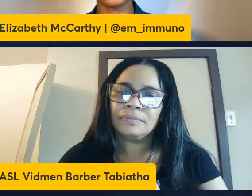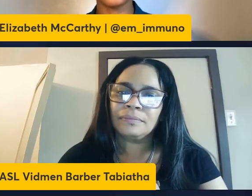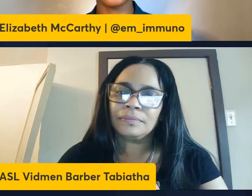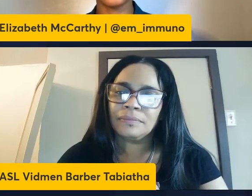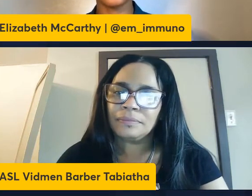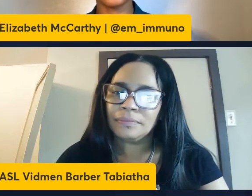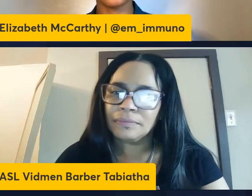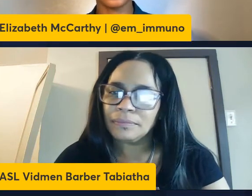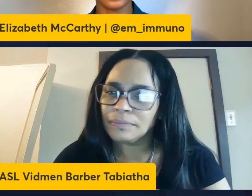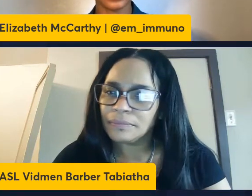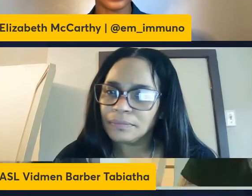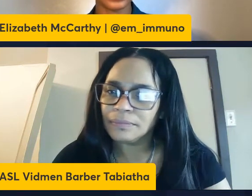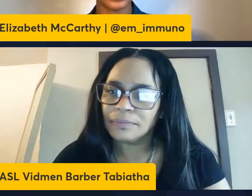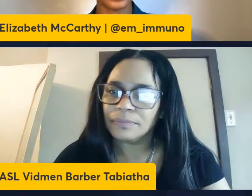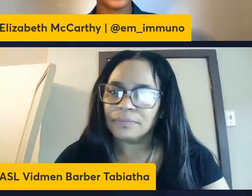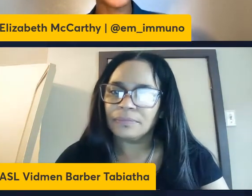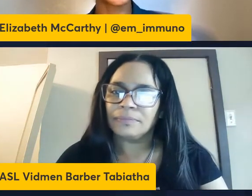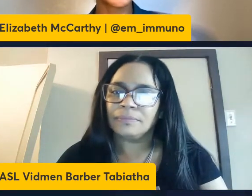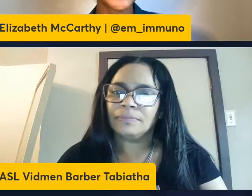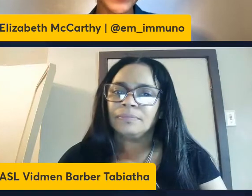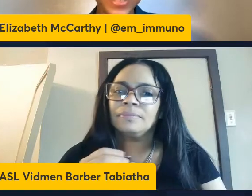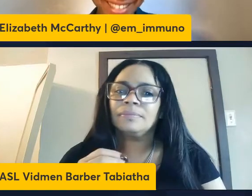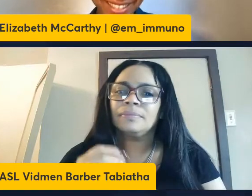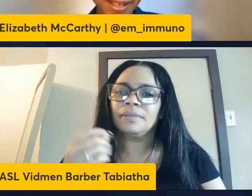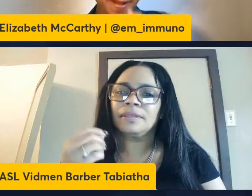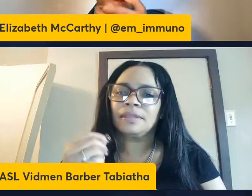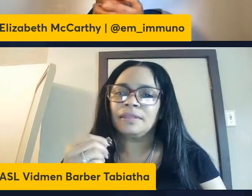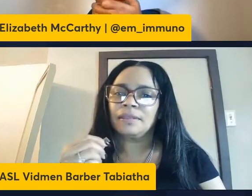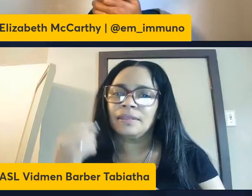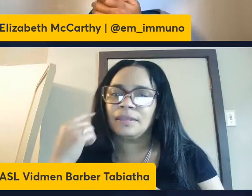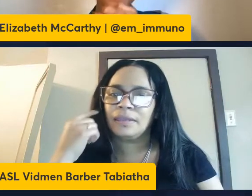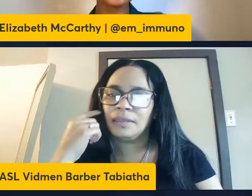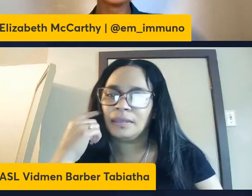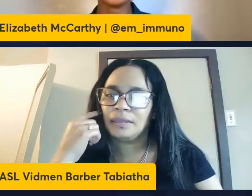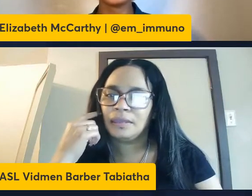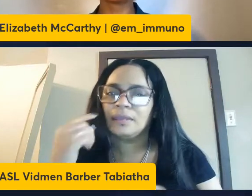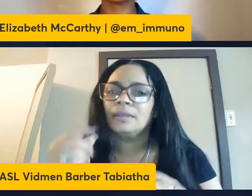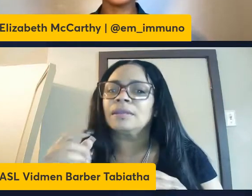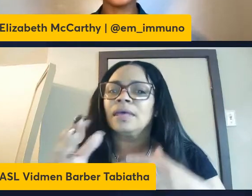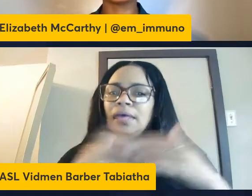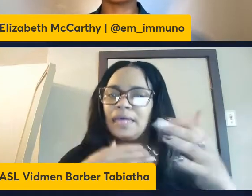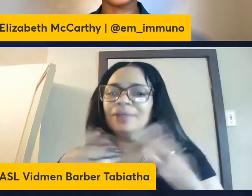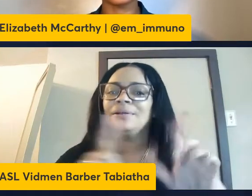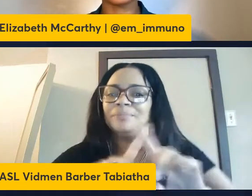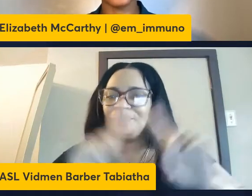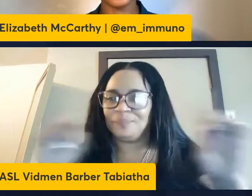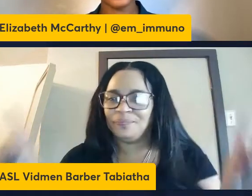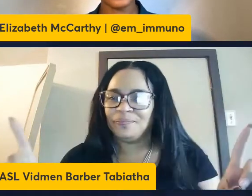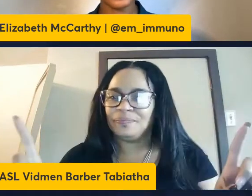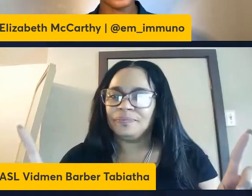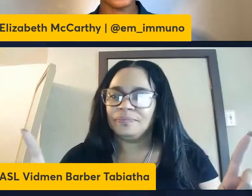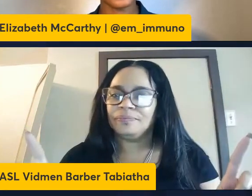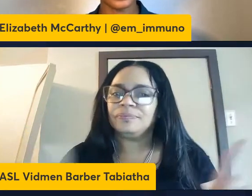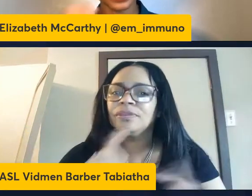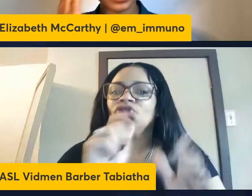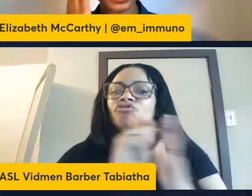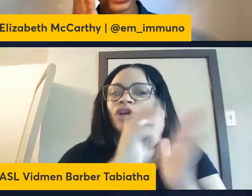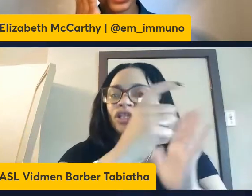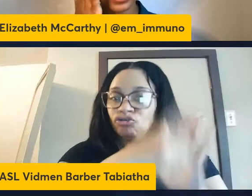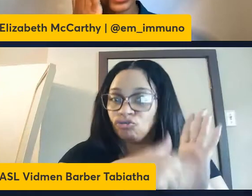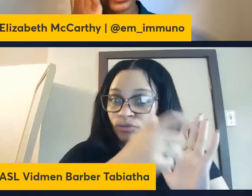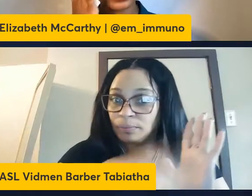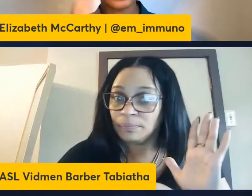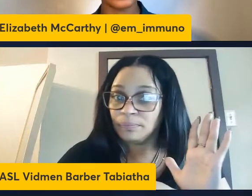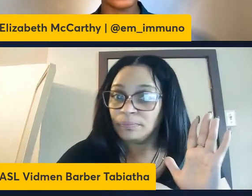the recycle bin on terminal? So that's my equivalent of. So anyway, but yeah, so you're on your scripts and you're doing